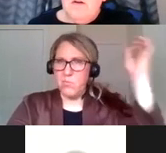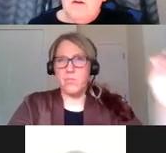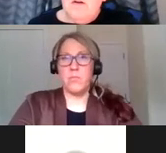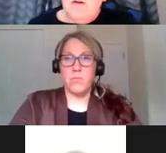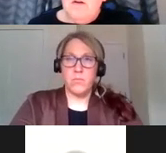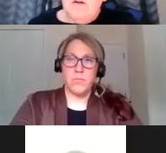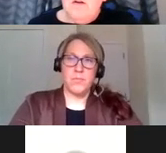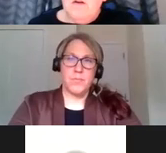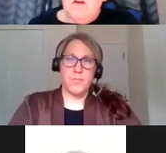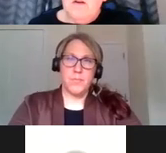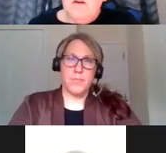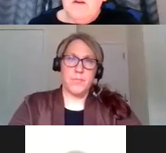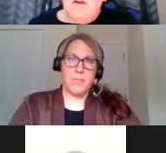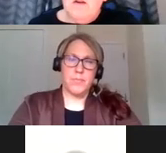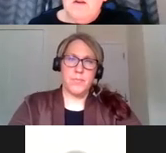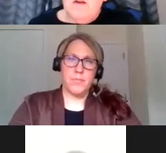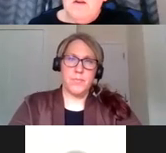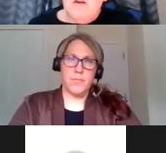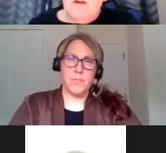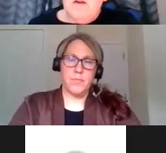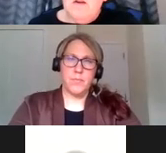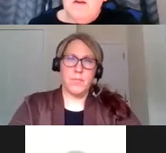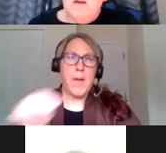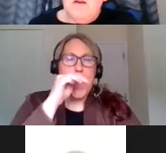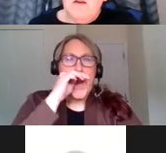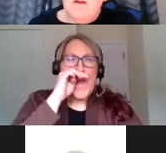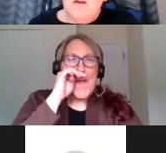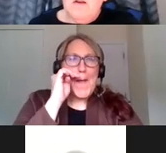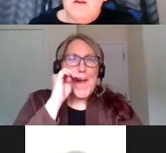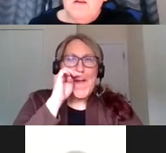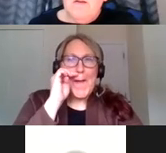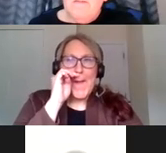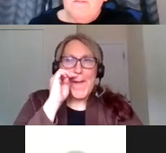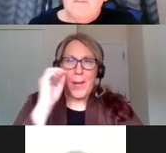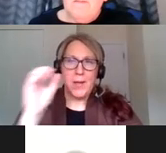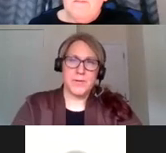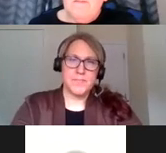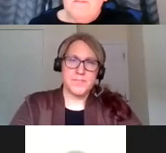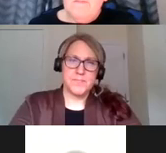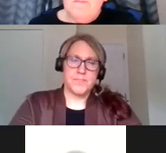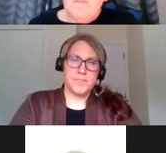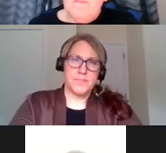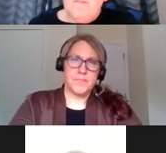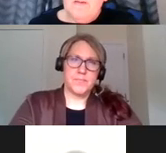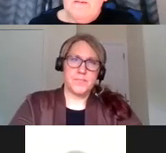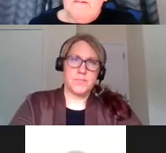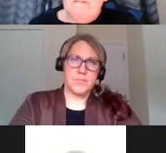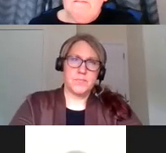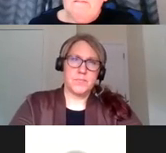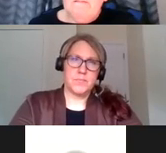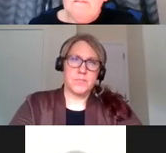do, Angela. I'm not on Amy's computer. I'm actually on mine right now, and I see that you do have the option.